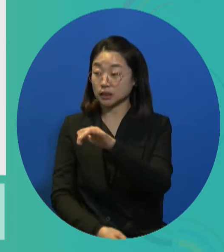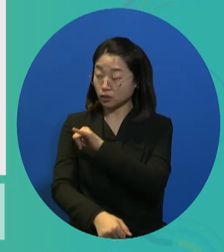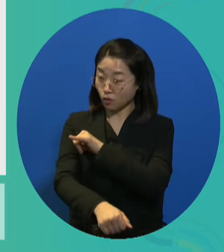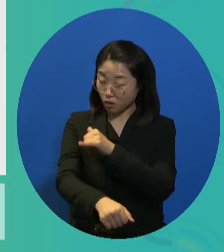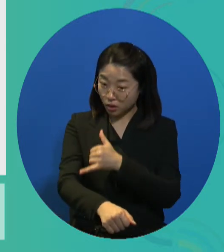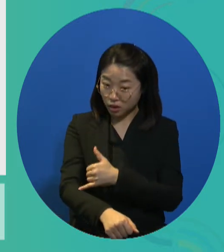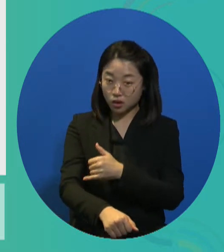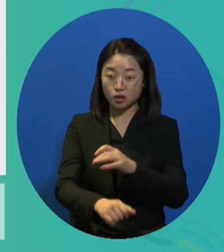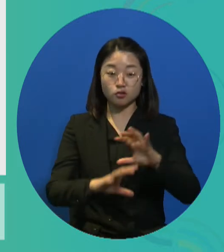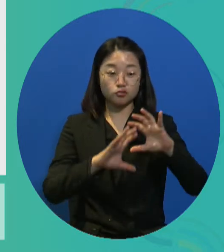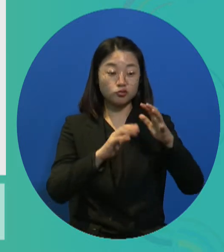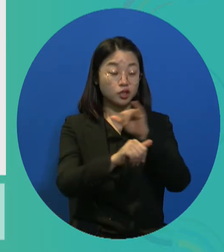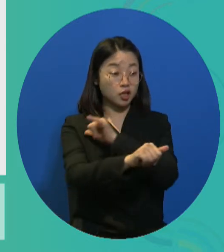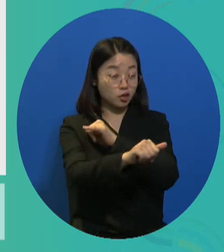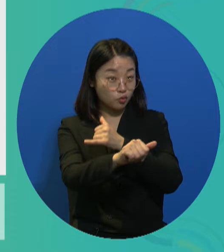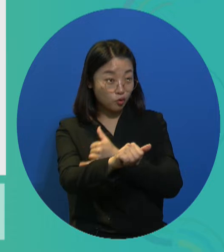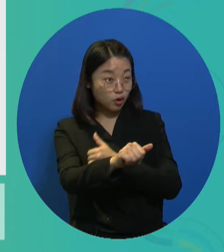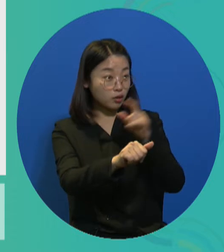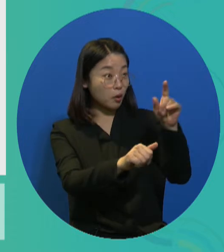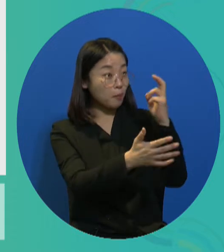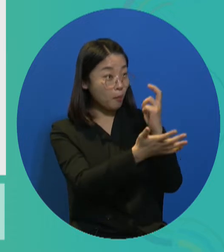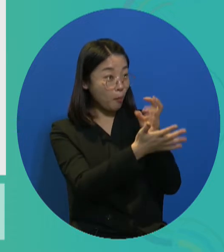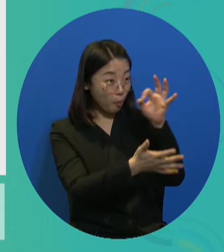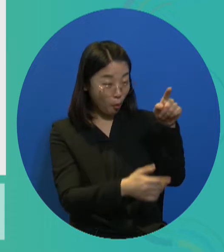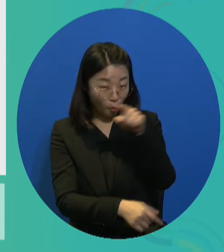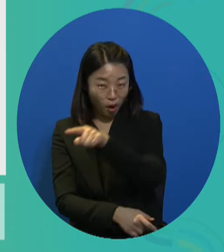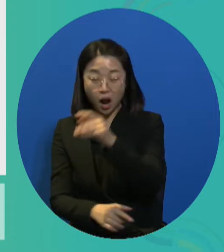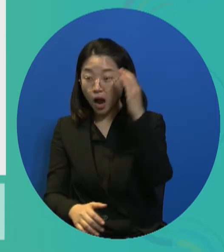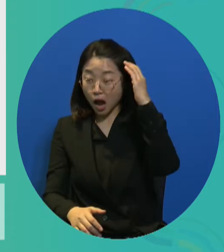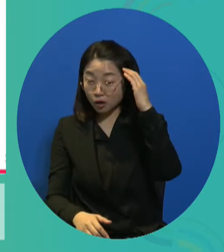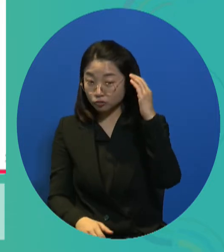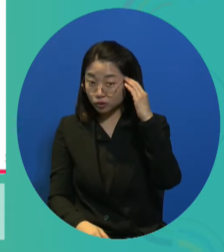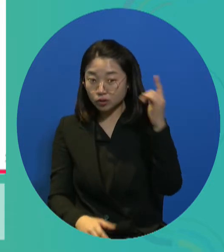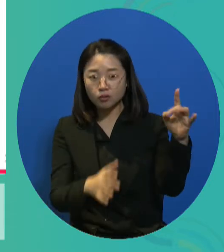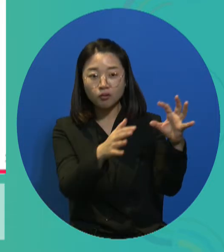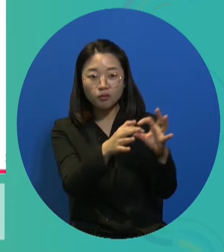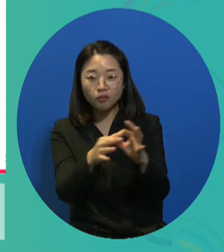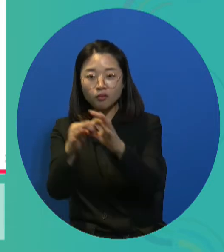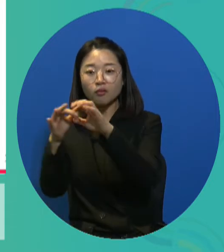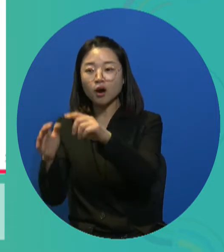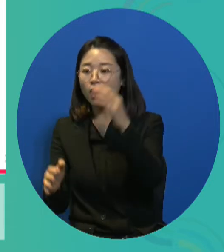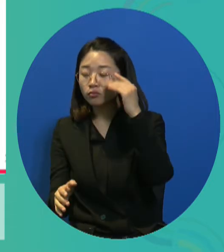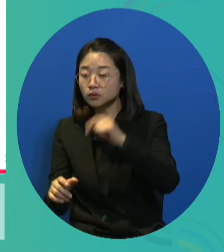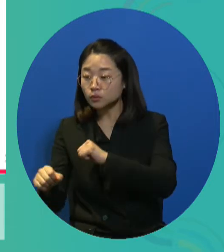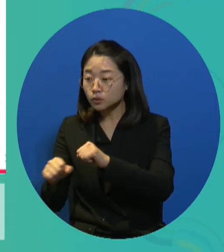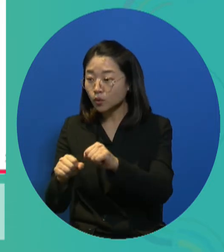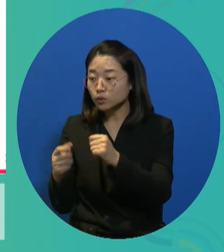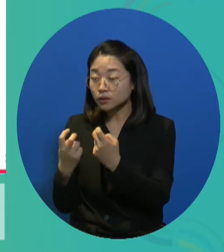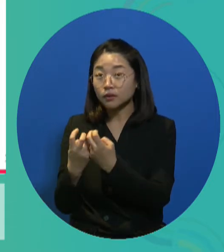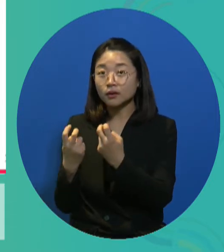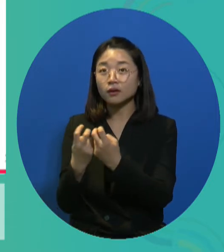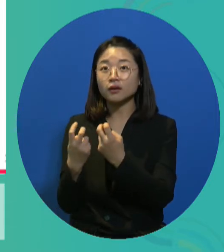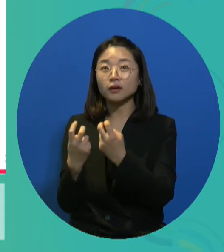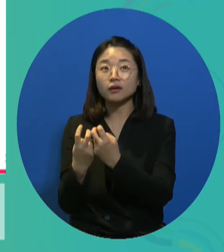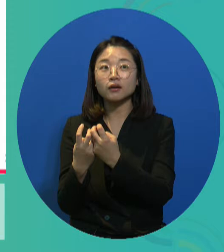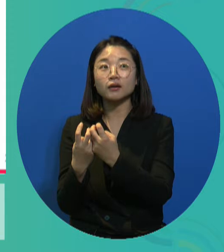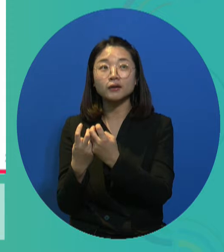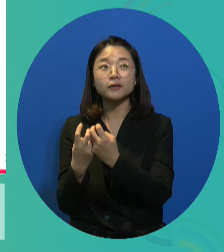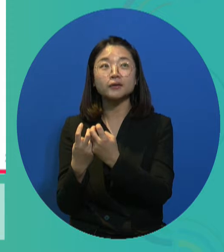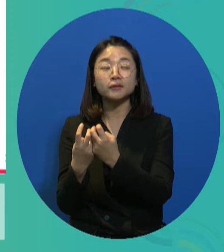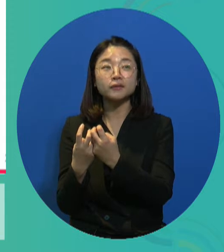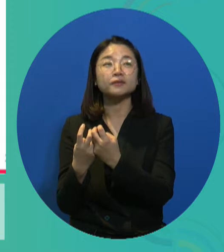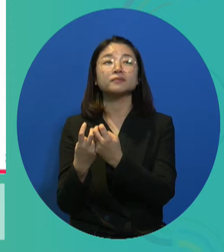and as domestic law. In particular, I want to talk about the implementation of these international human rights norms, such as